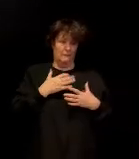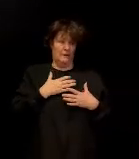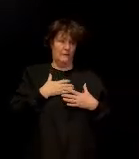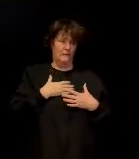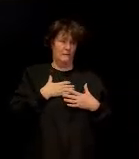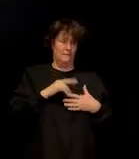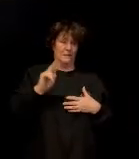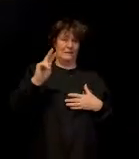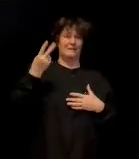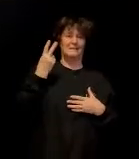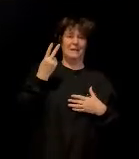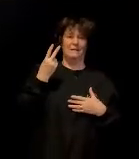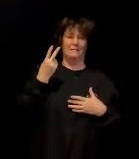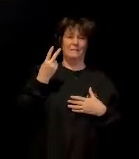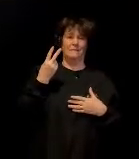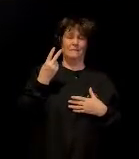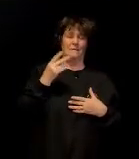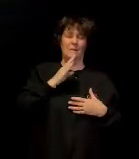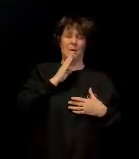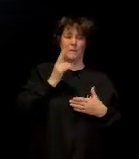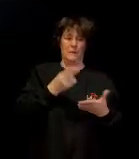two, be genuine.